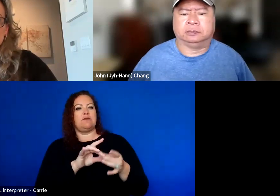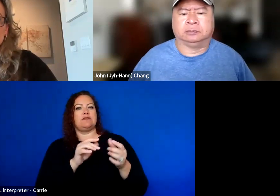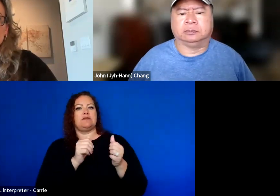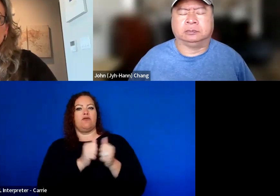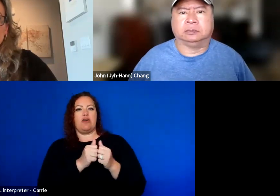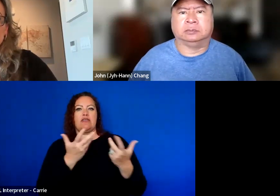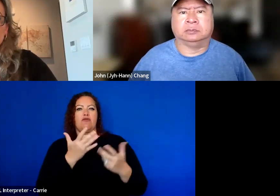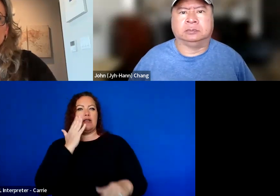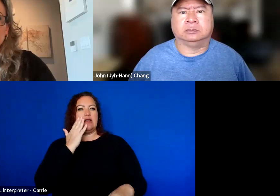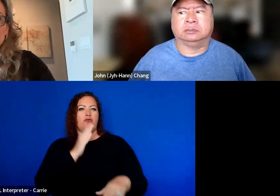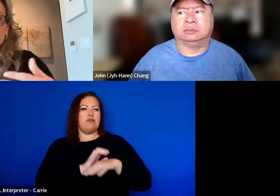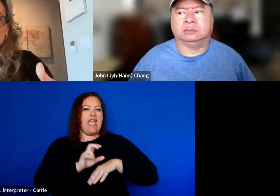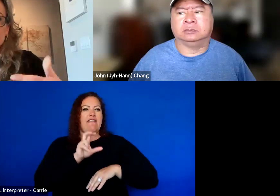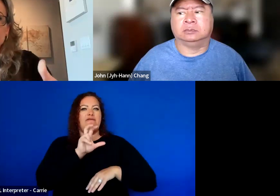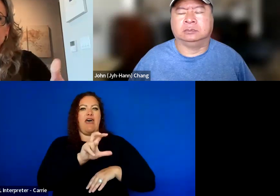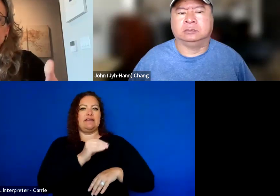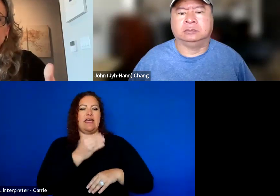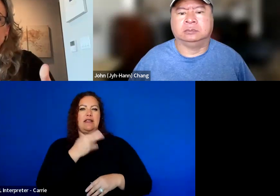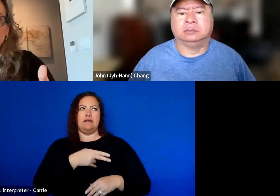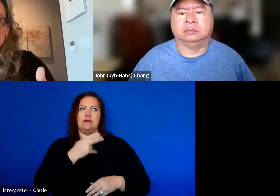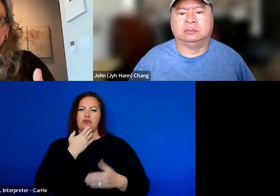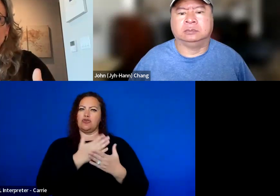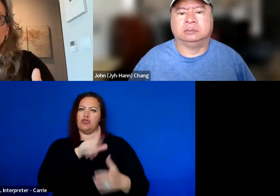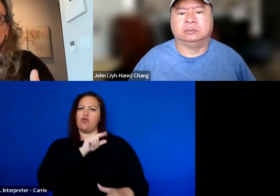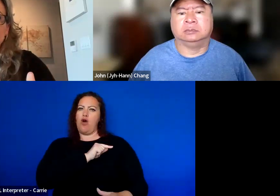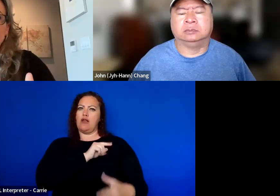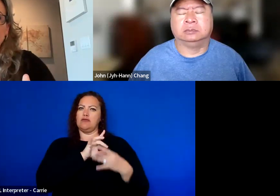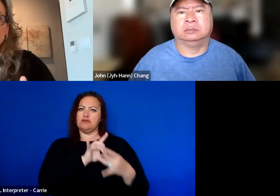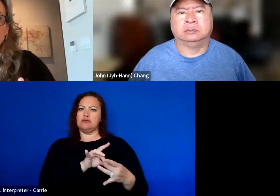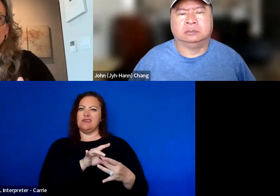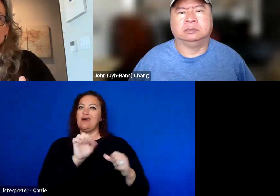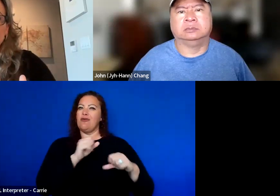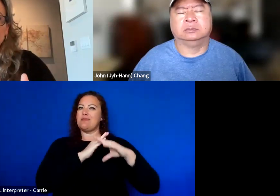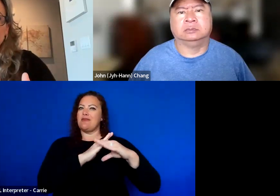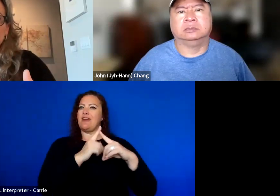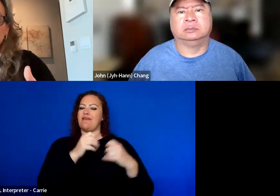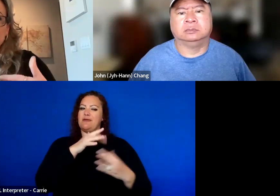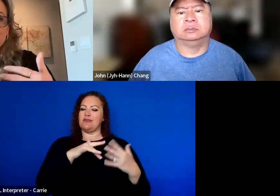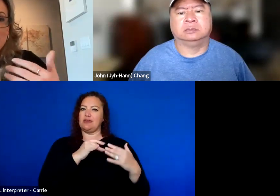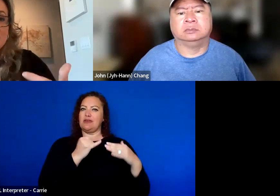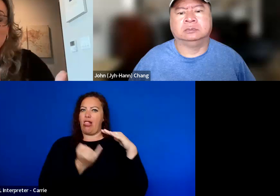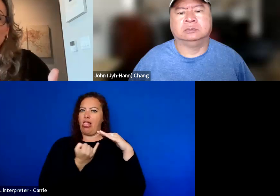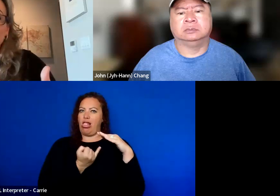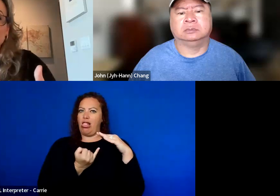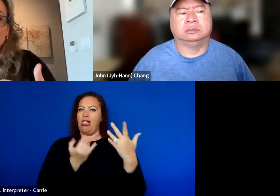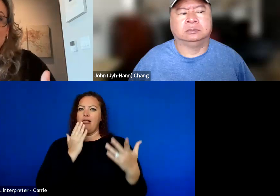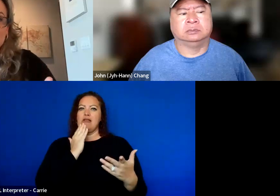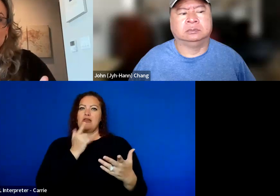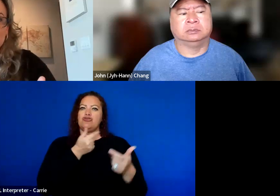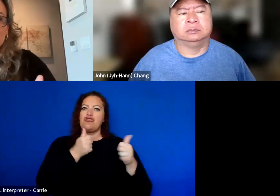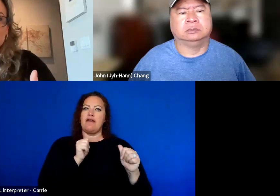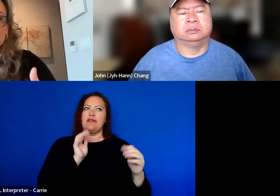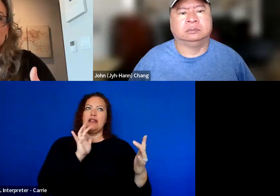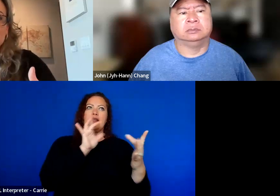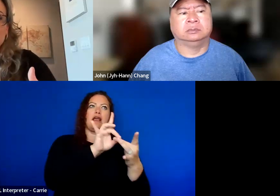making sure that we prevent ourselves from socially isolating, you know, making an effort to connect